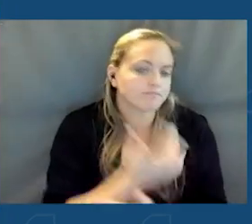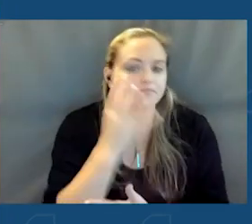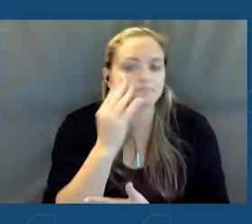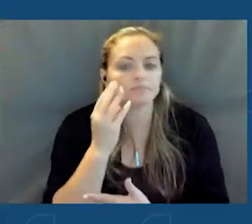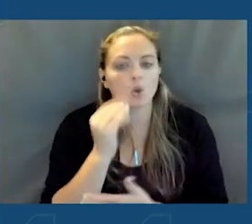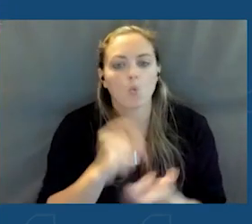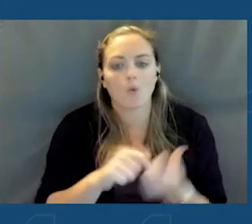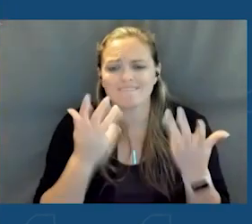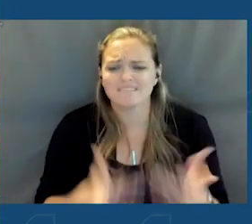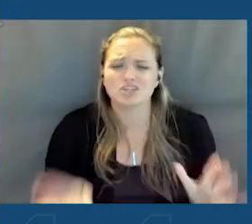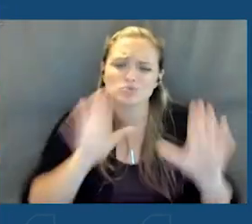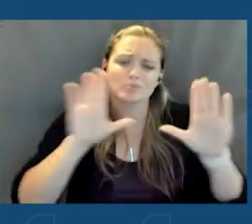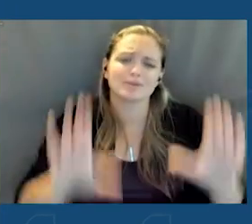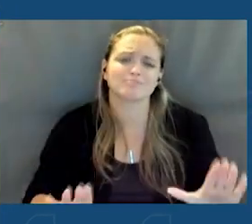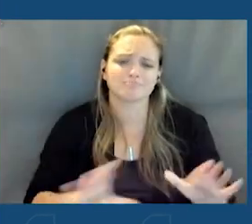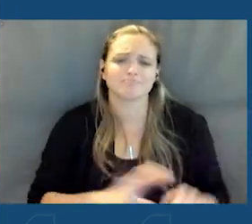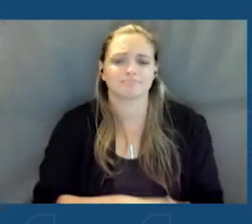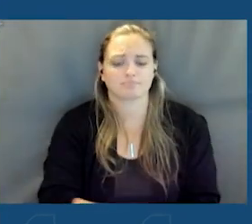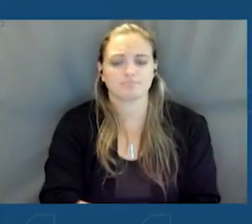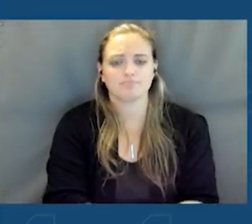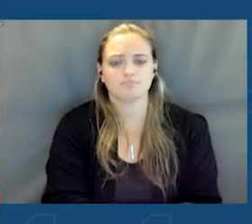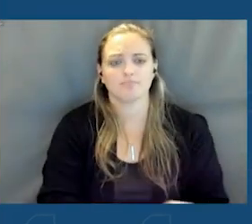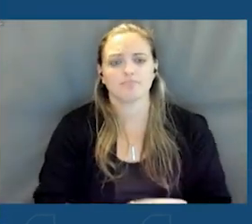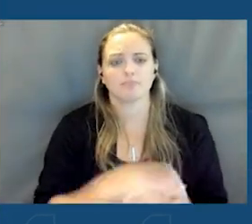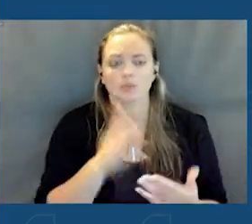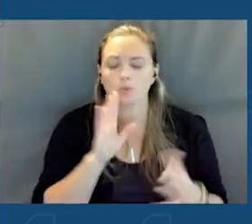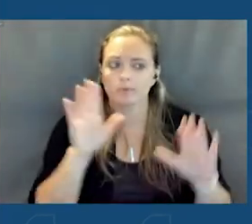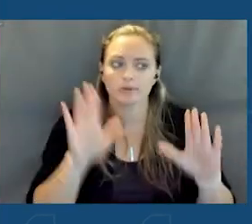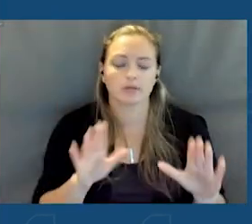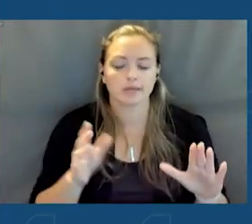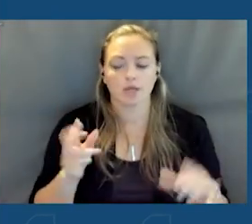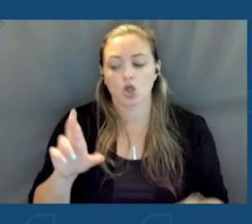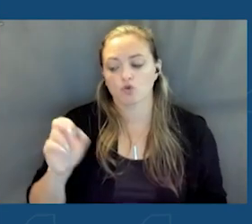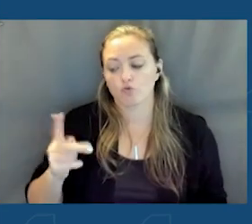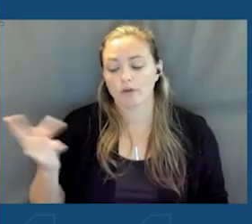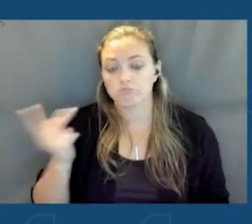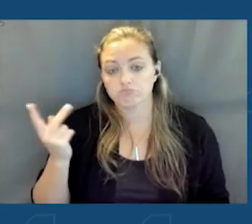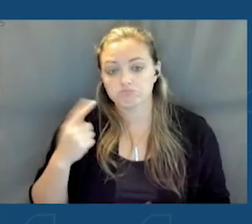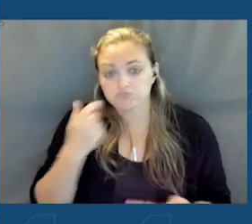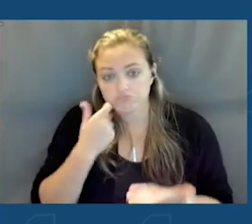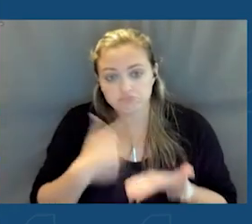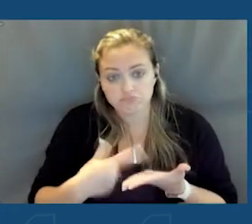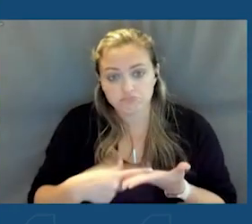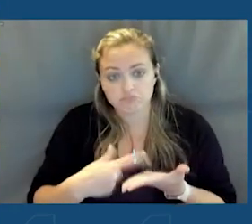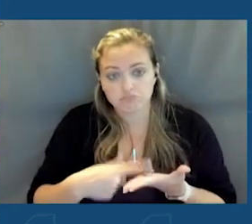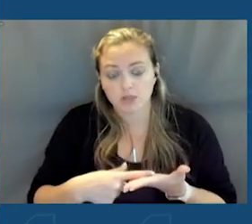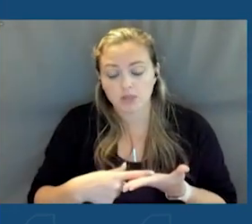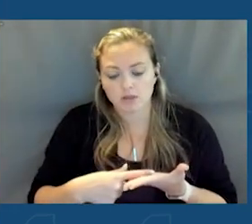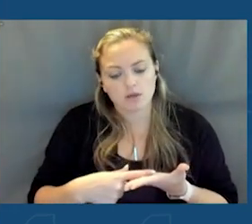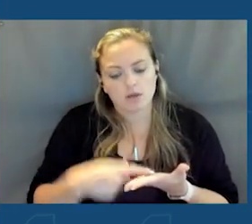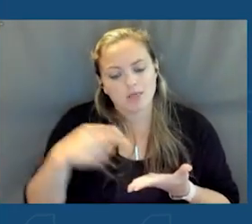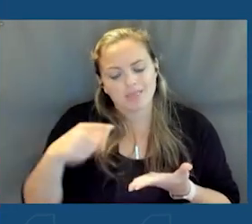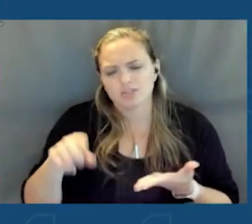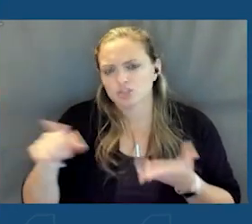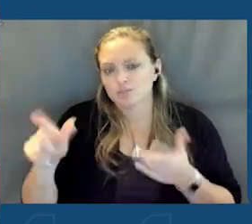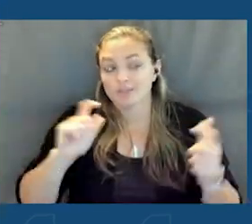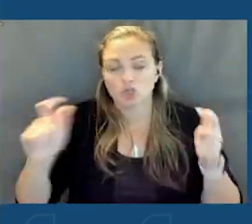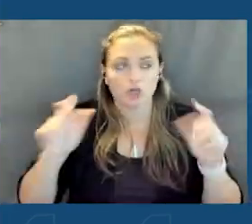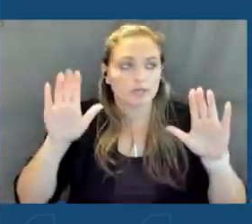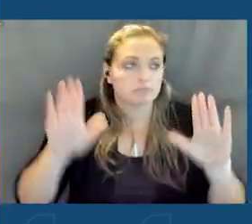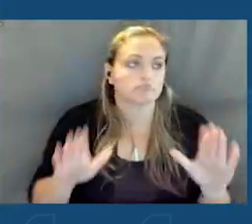going to be spectacular. It's going to be spectacular. Rick and I were just chatting that this could be among the greatest terminals in the